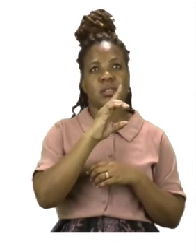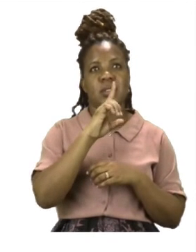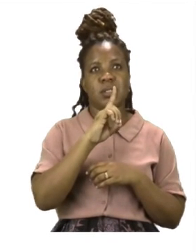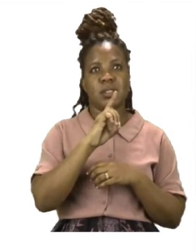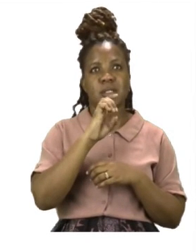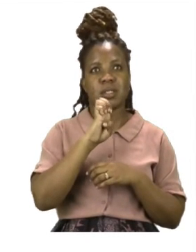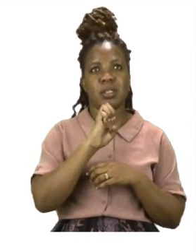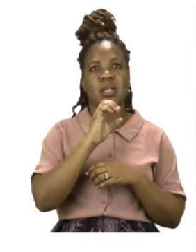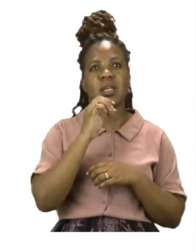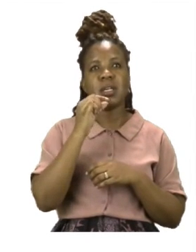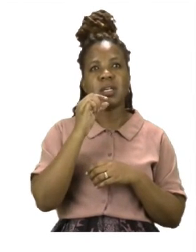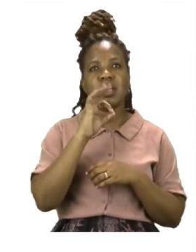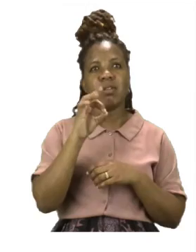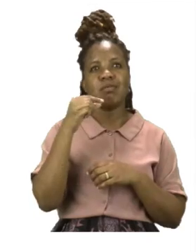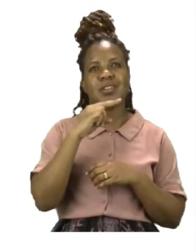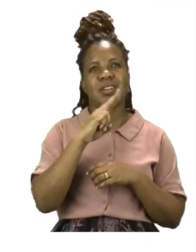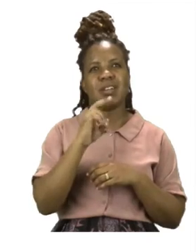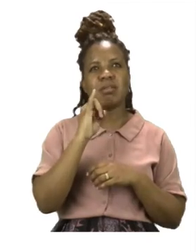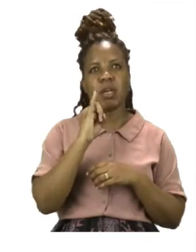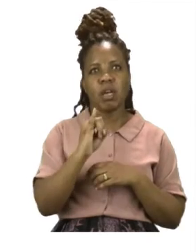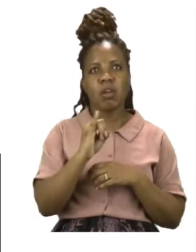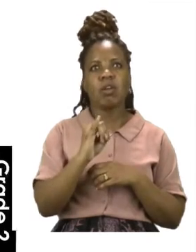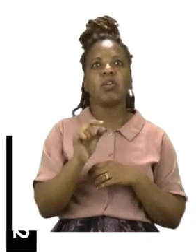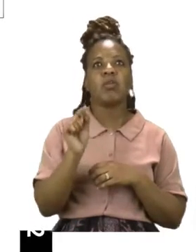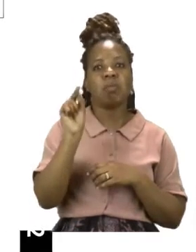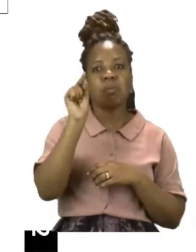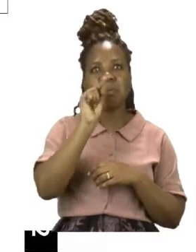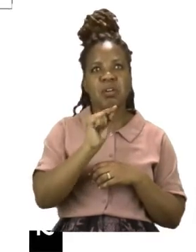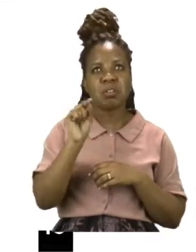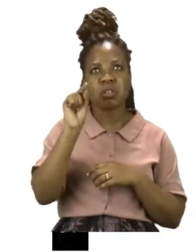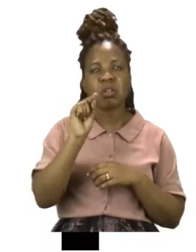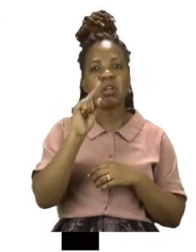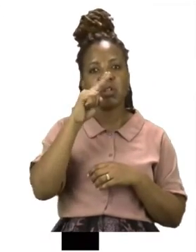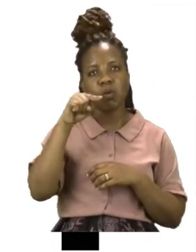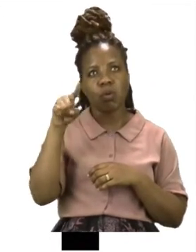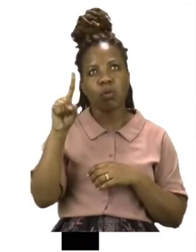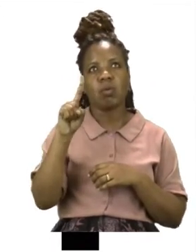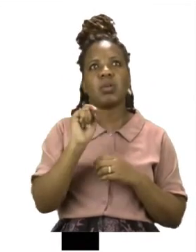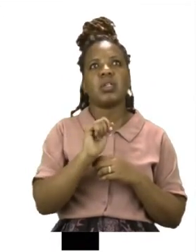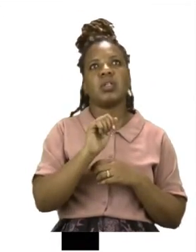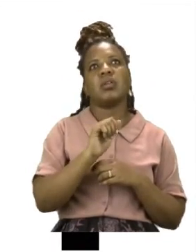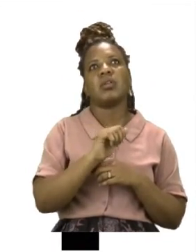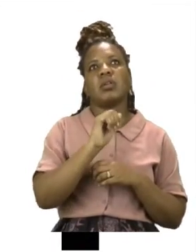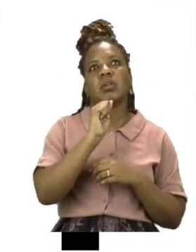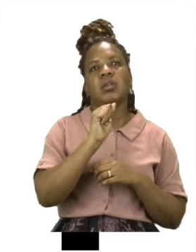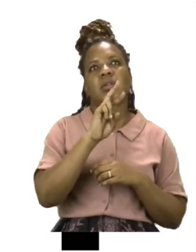a, an, or the in each sentence. Let's do